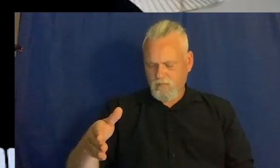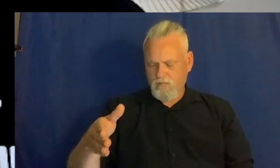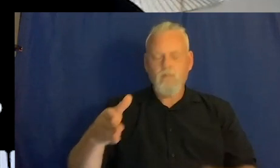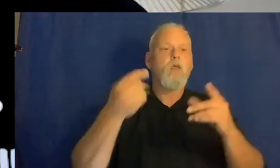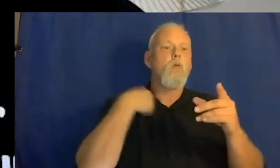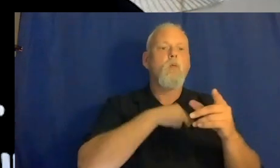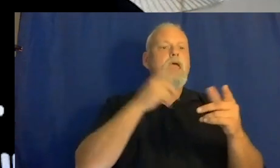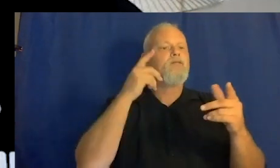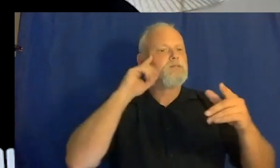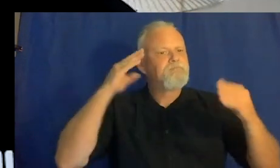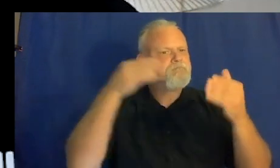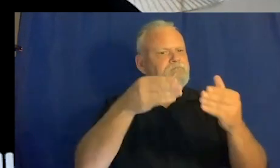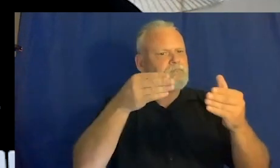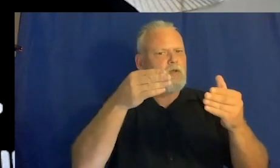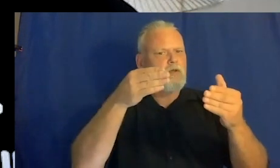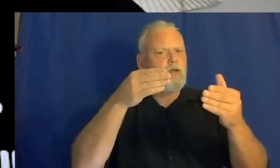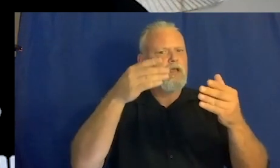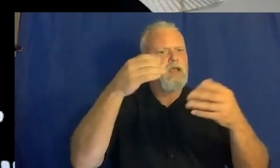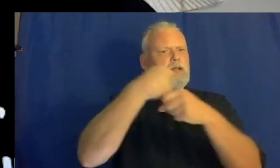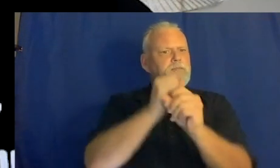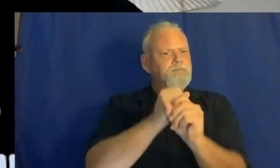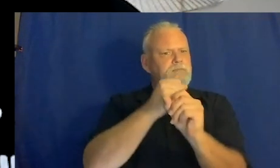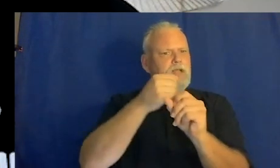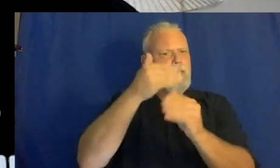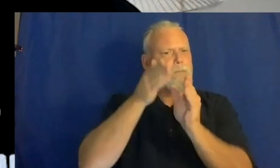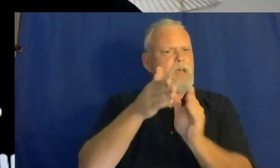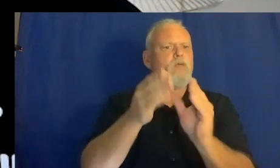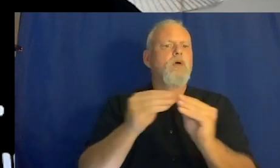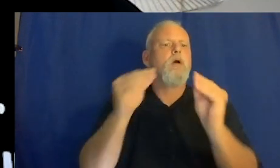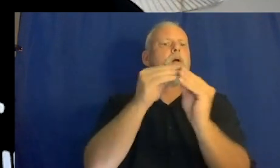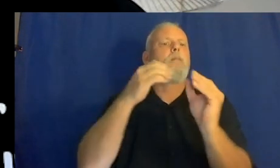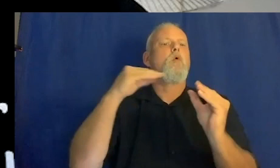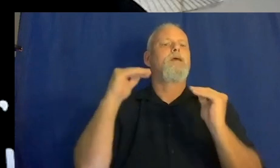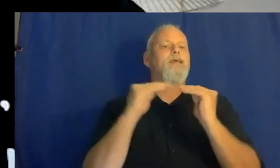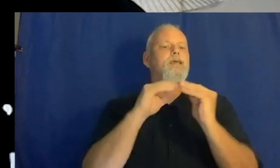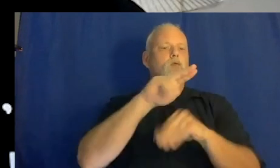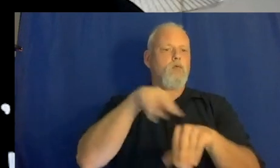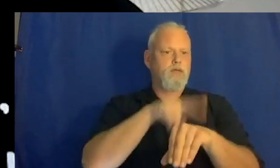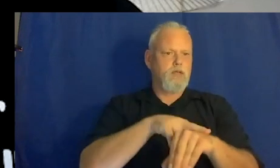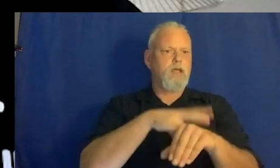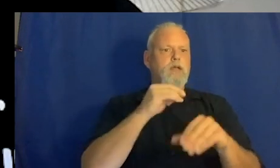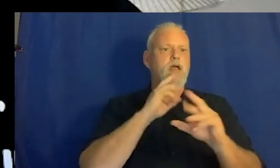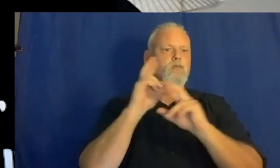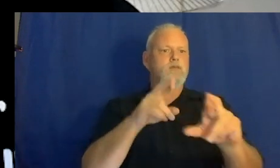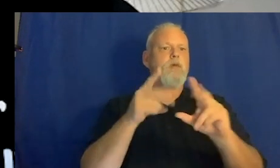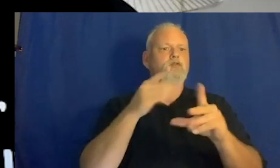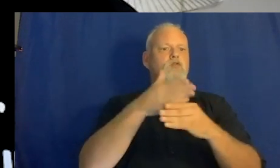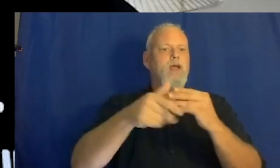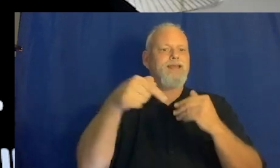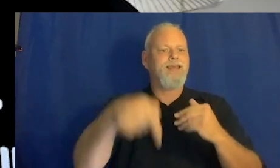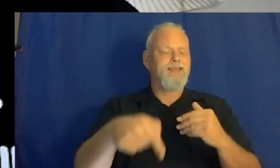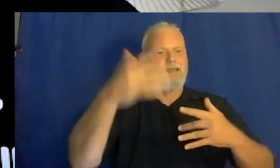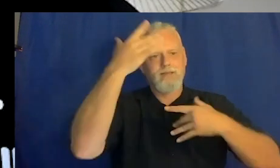must be intent on creating a pathway forward towards a more equitable nation and response to ending these